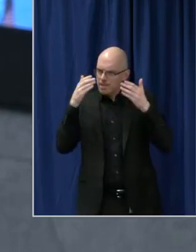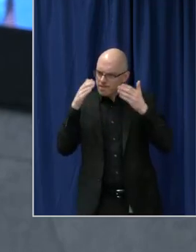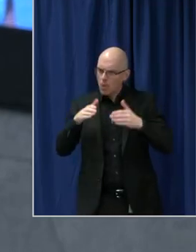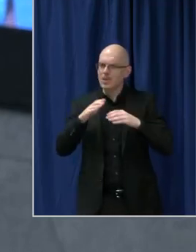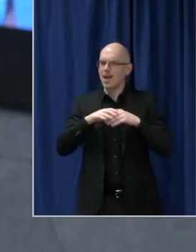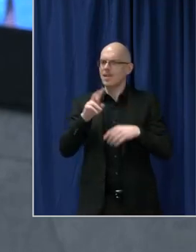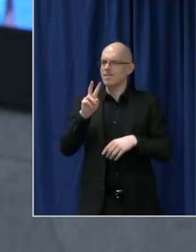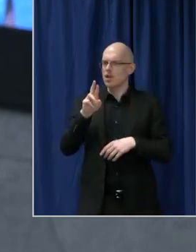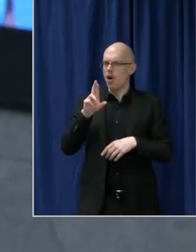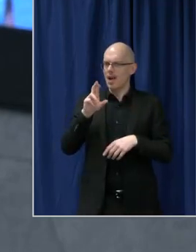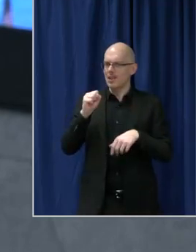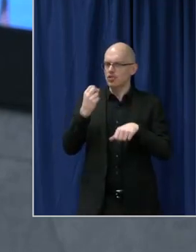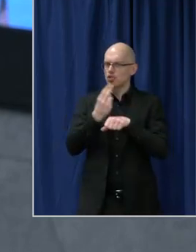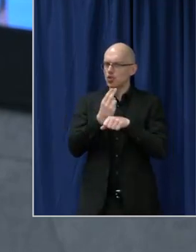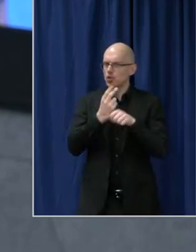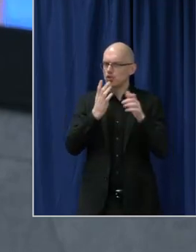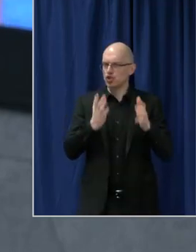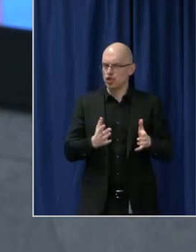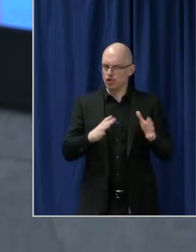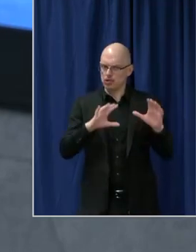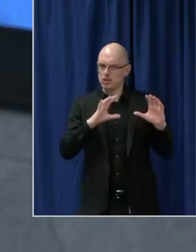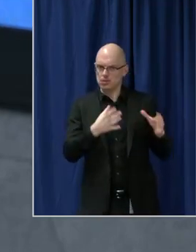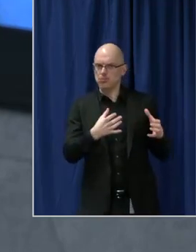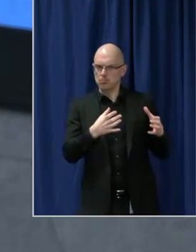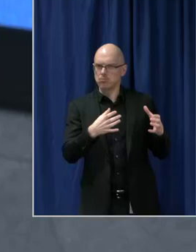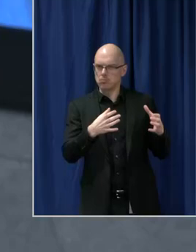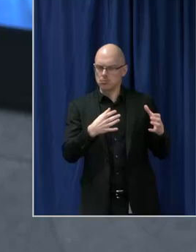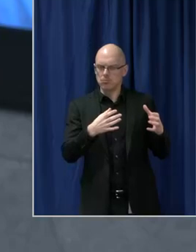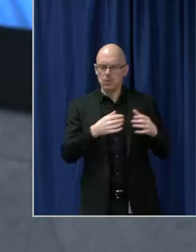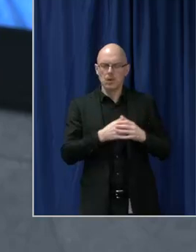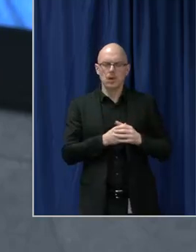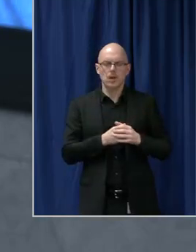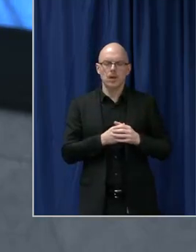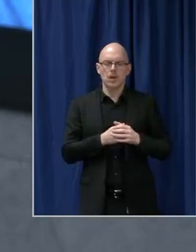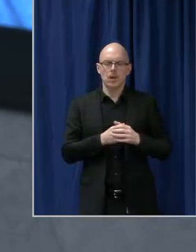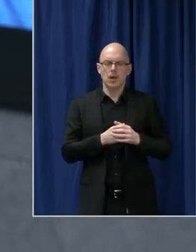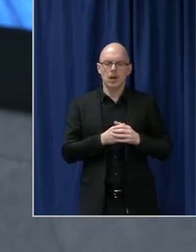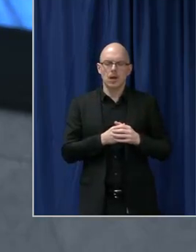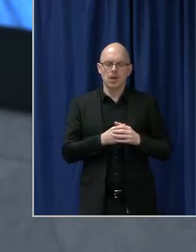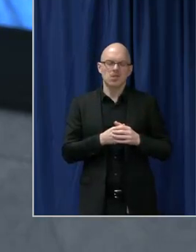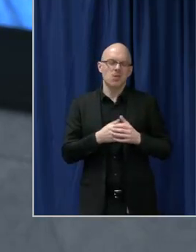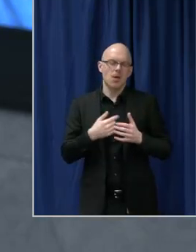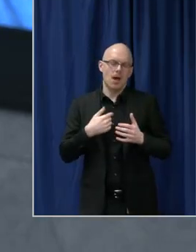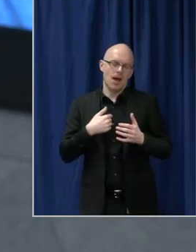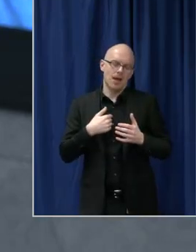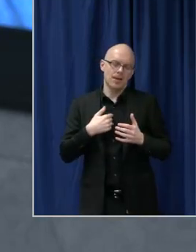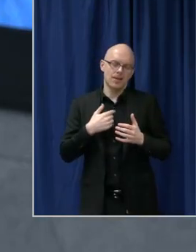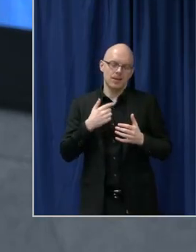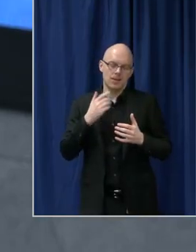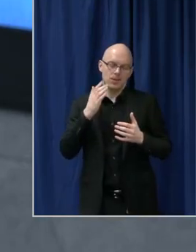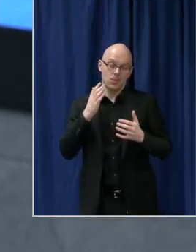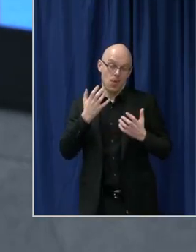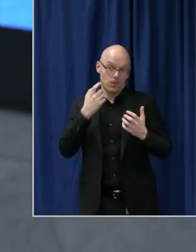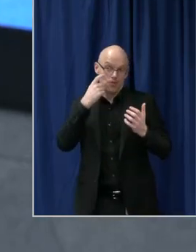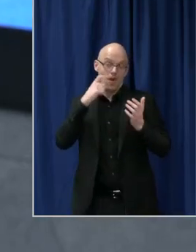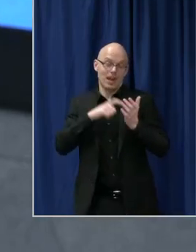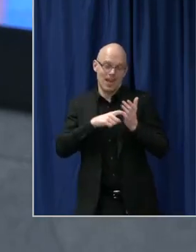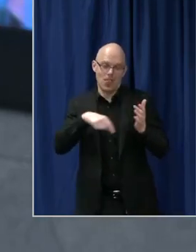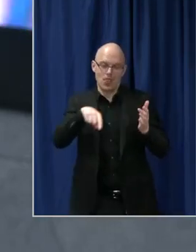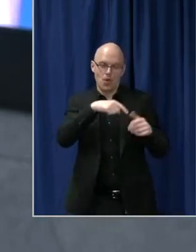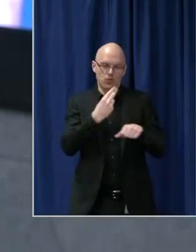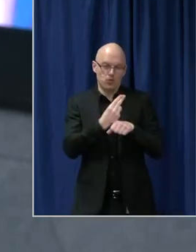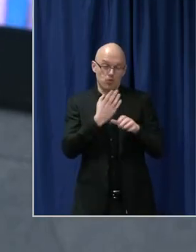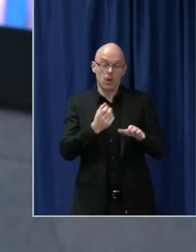users, and which I appreciate the opportunity to call out. Before our September order, providers